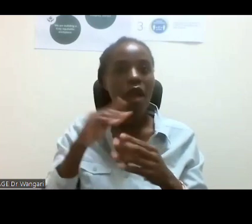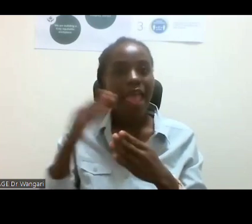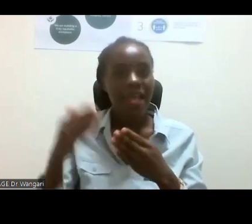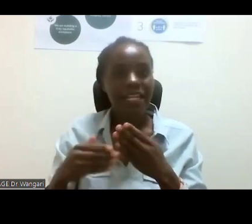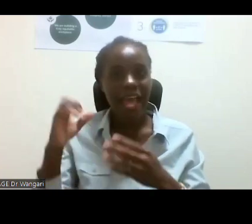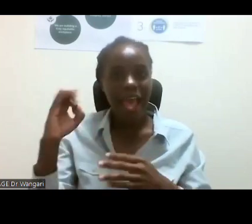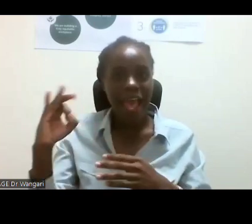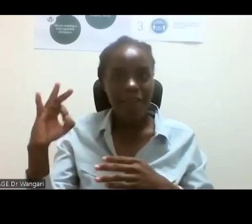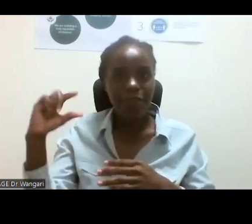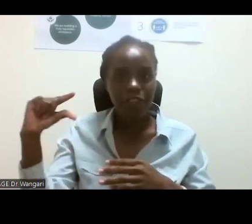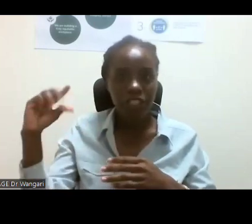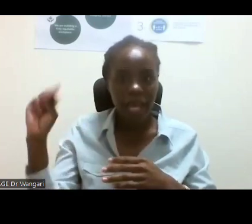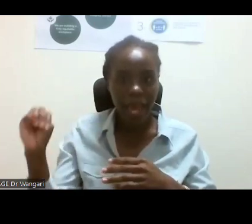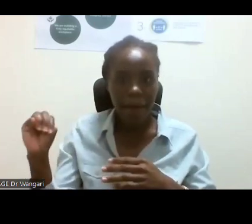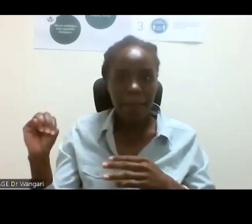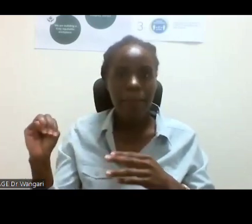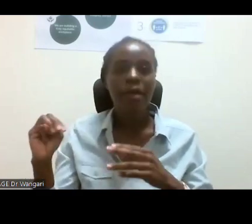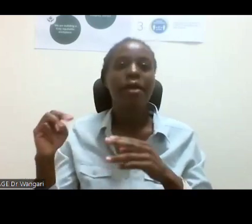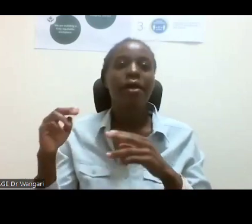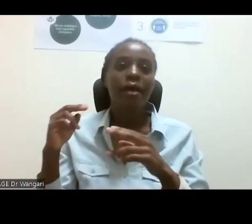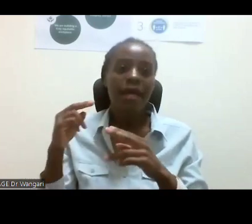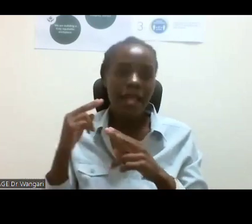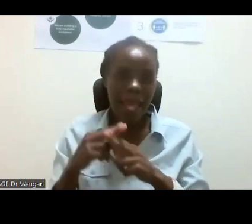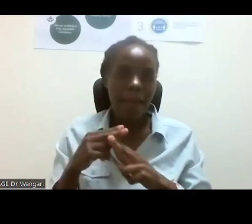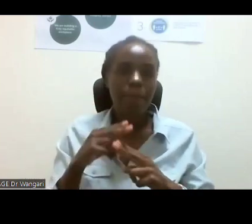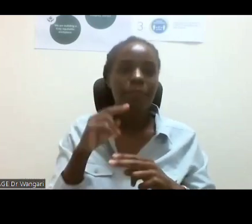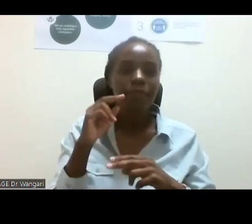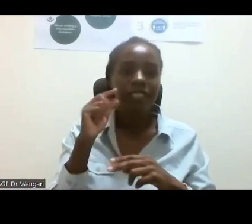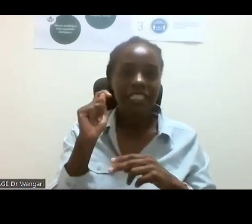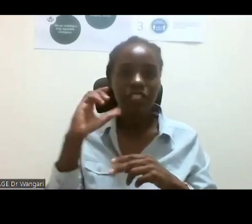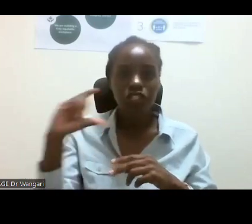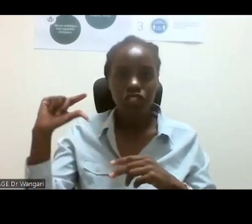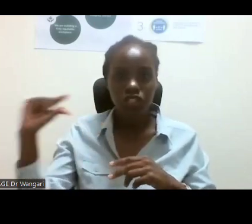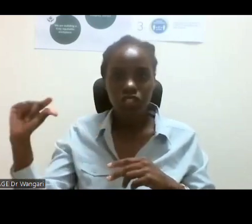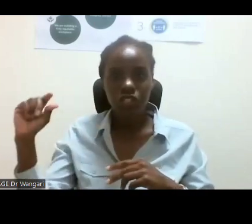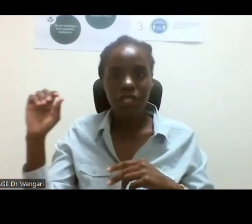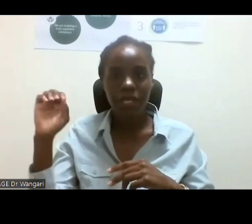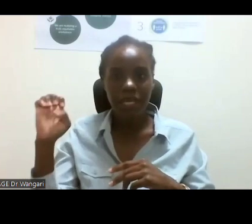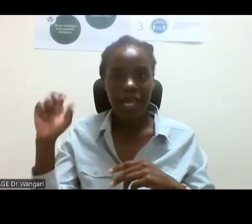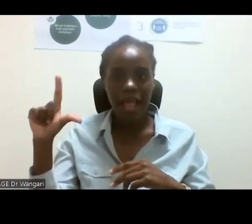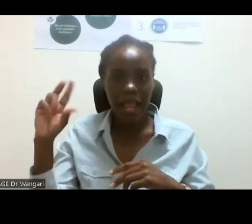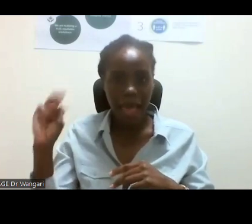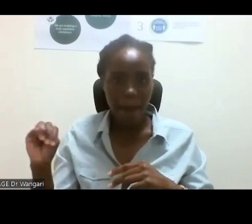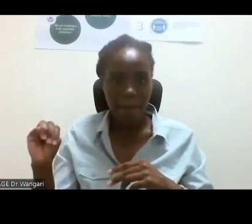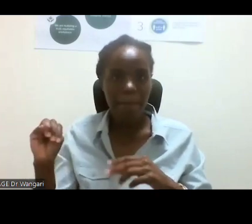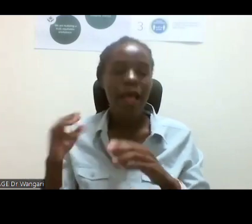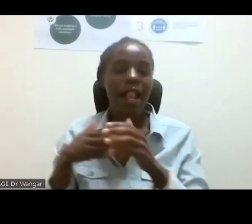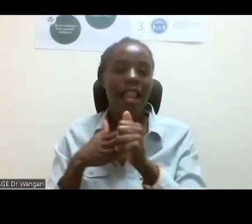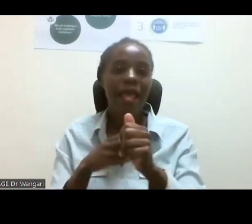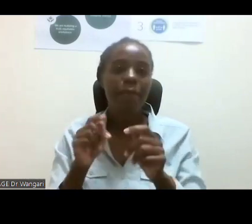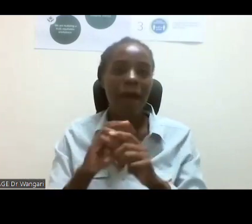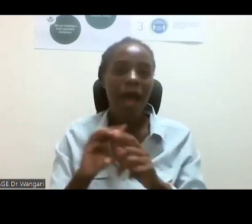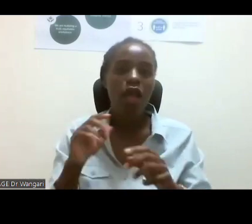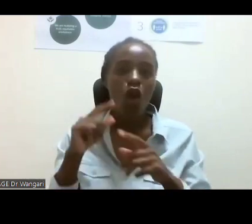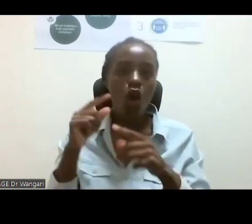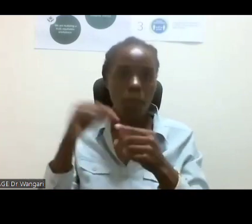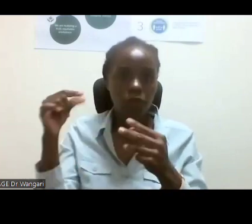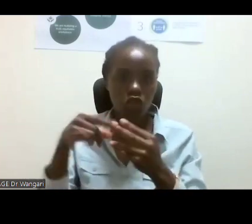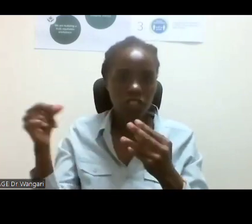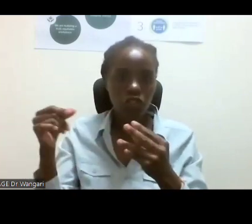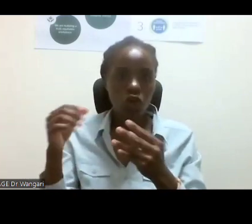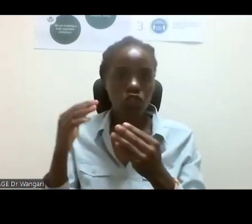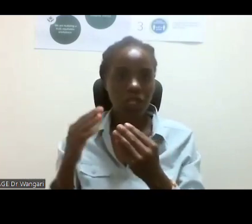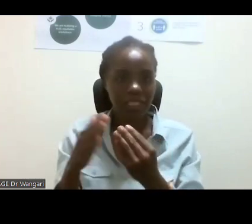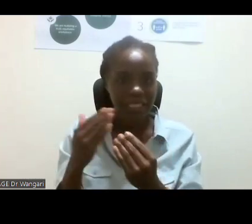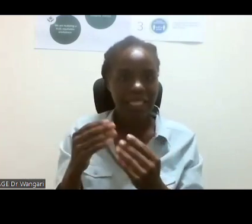as TGG-ALM, is a consortium partner led by Options Consultancy Services and includes MREF